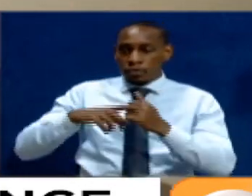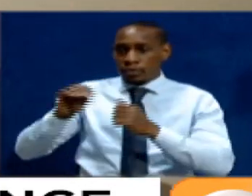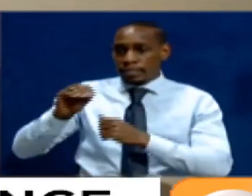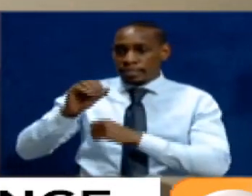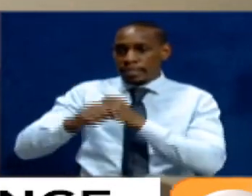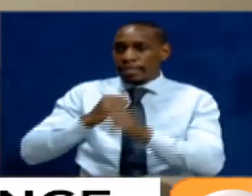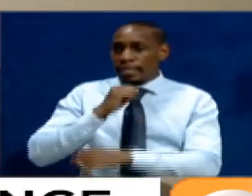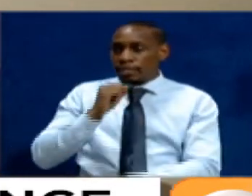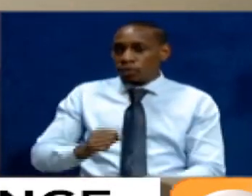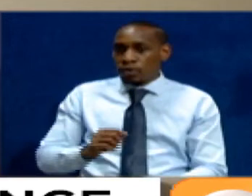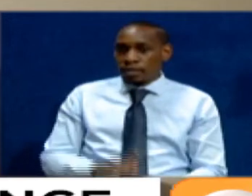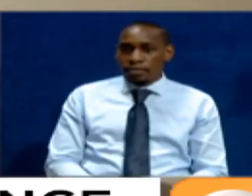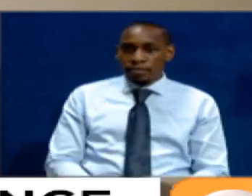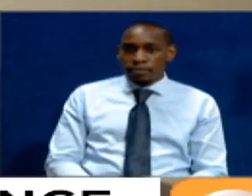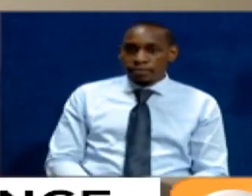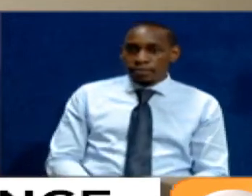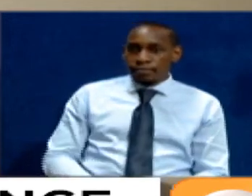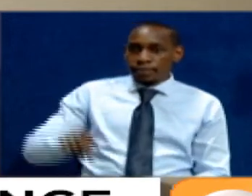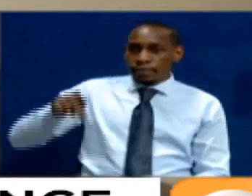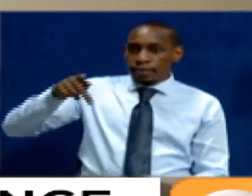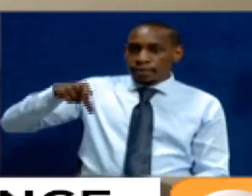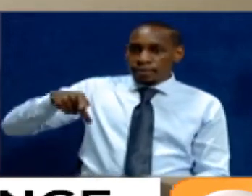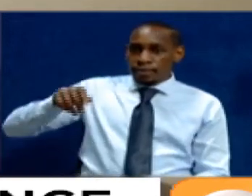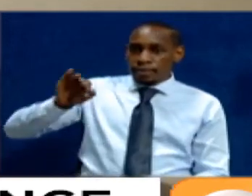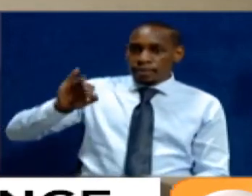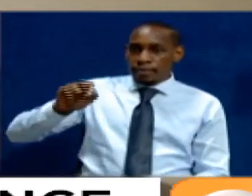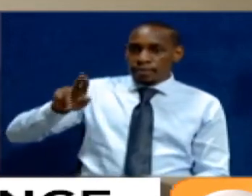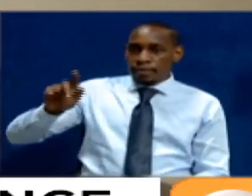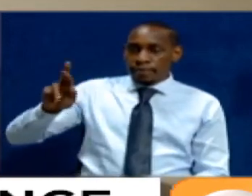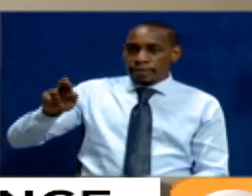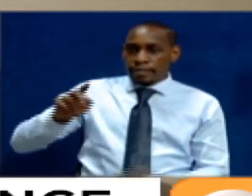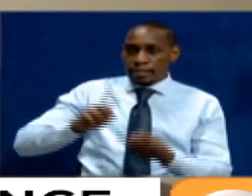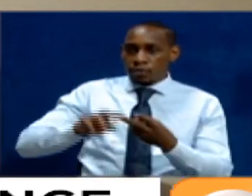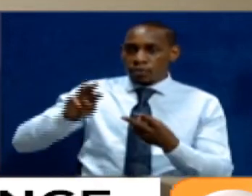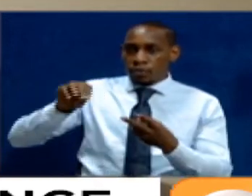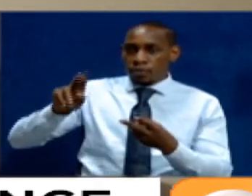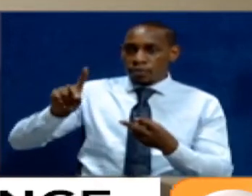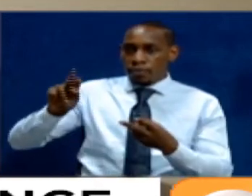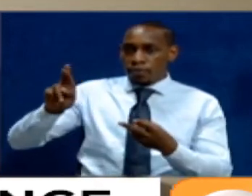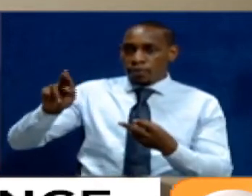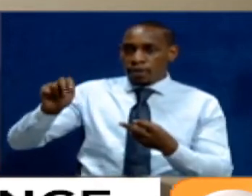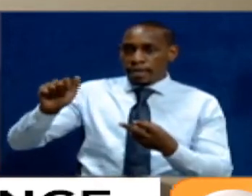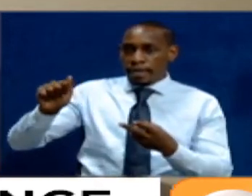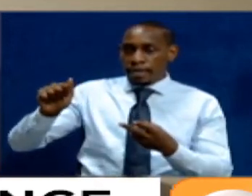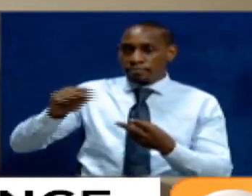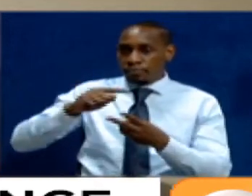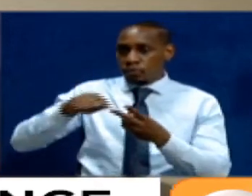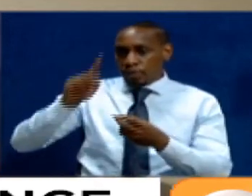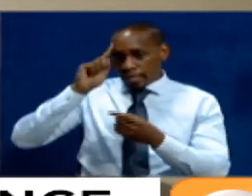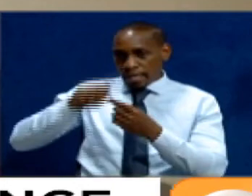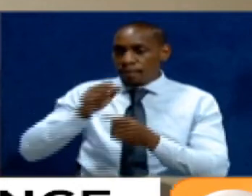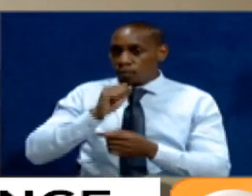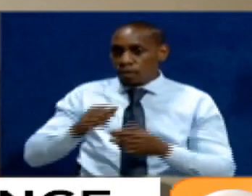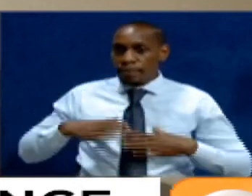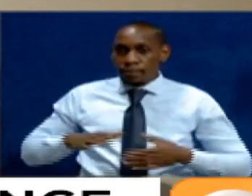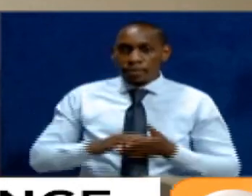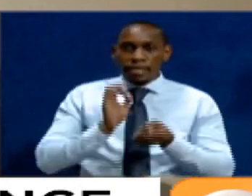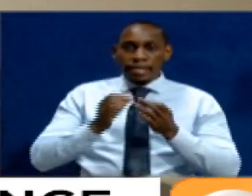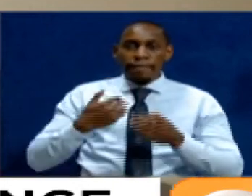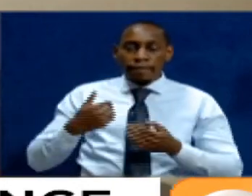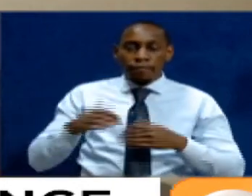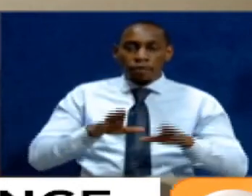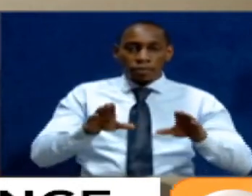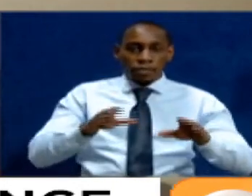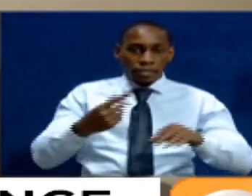60s. Pfizer and Moderna had more people who are older. So if you have an opportunity to take this vaccine, I would